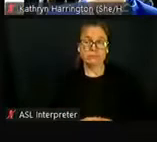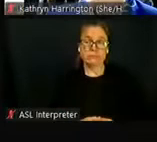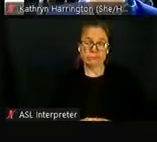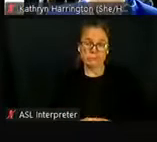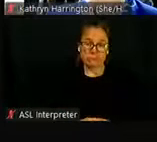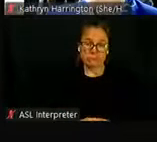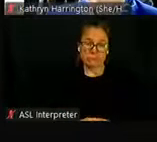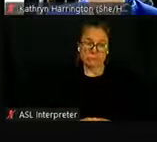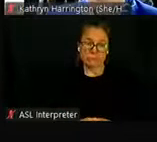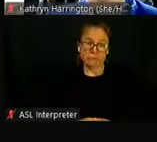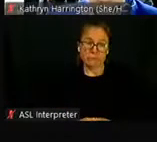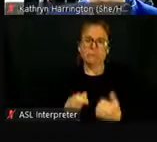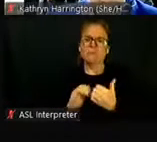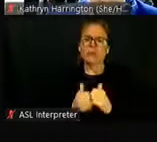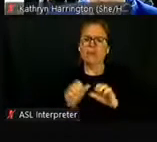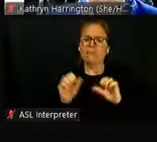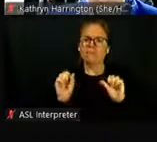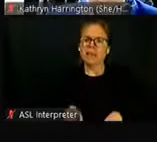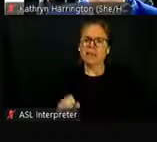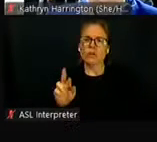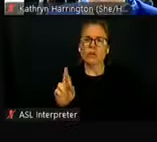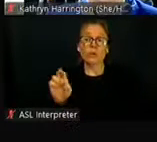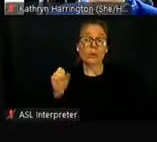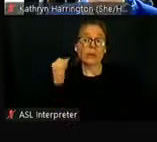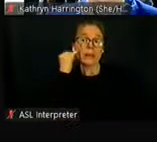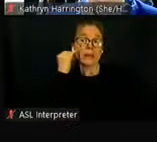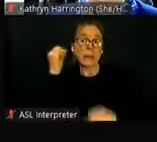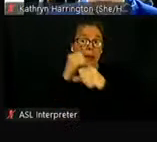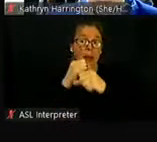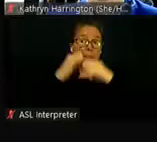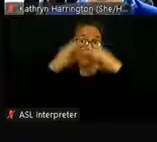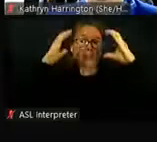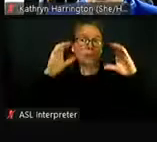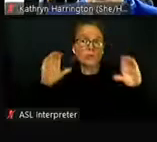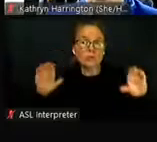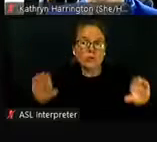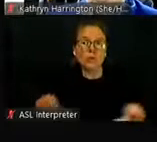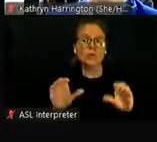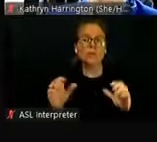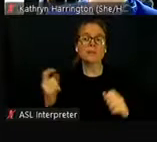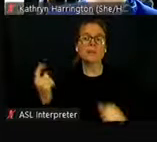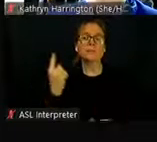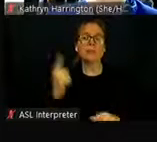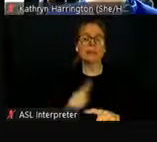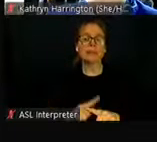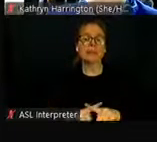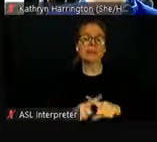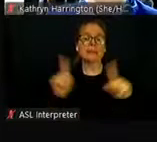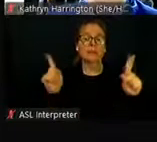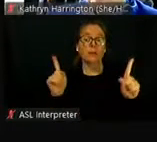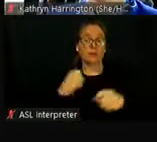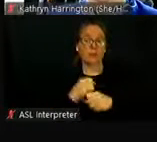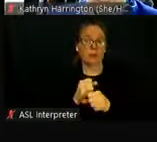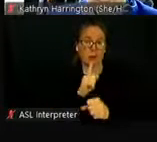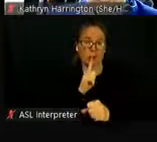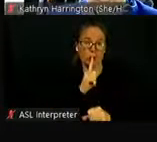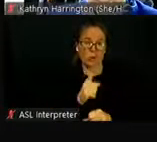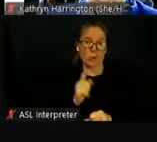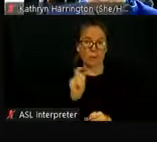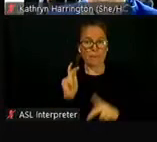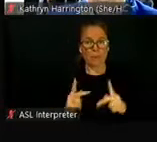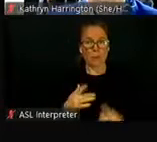we reimagine it and completely do something different to ensure that people feel